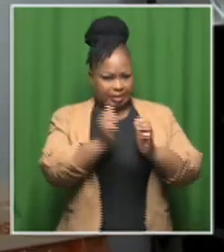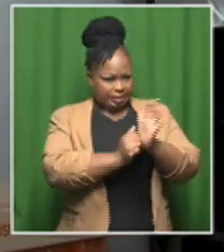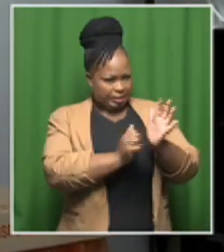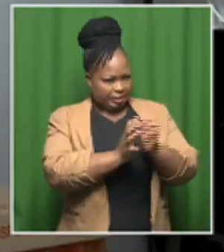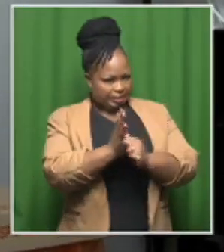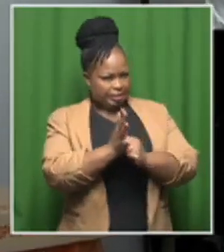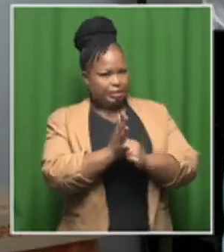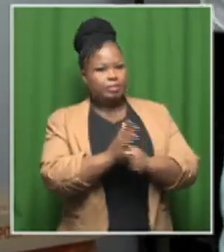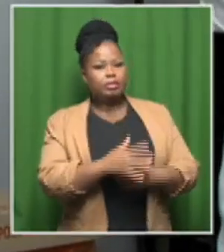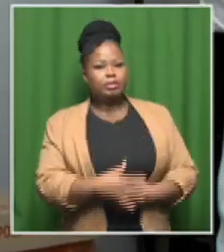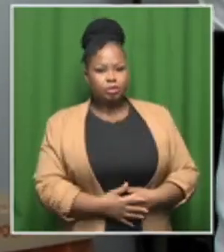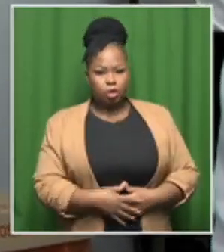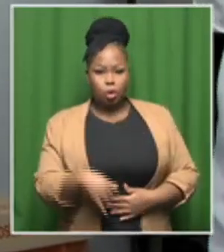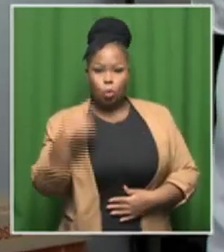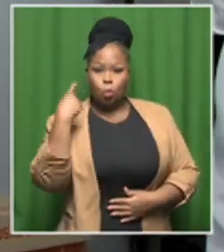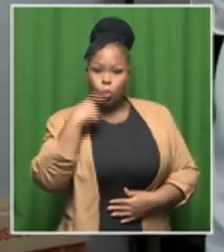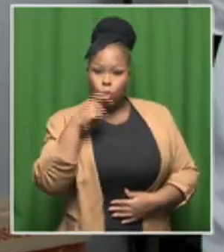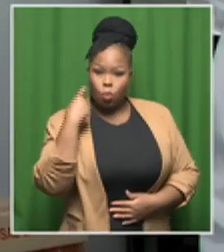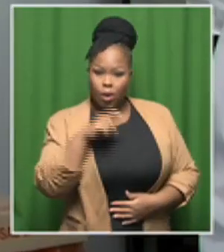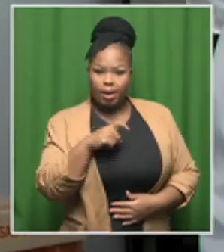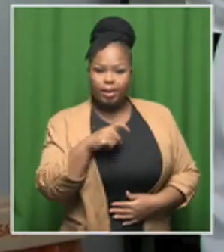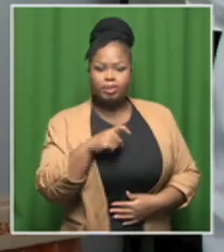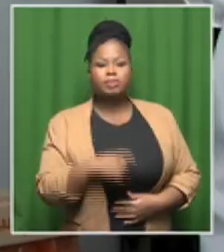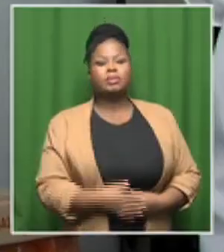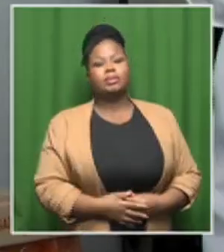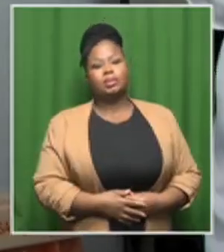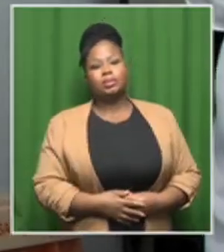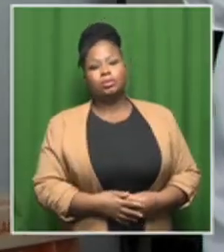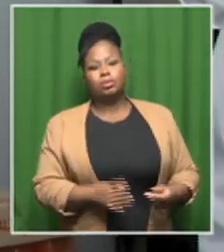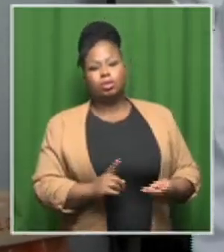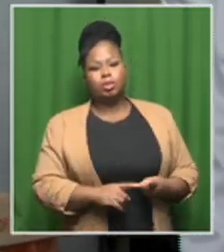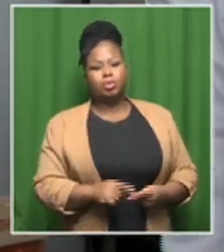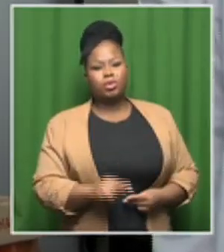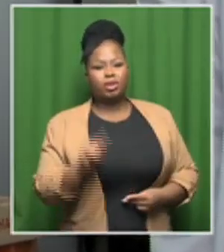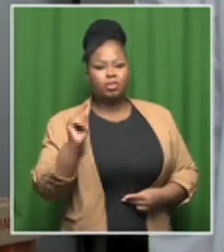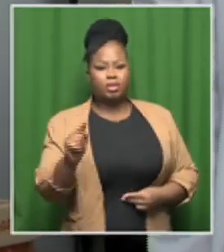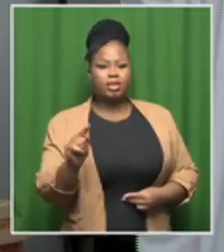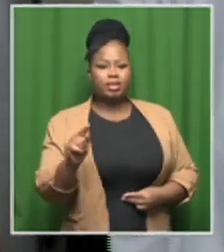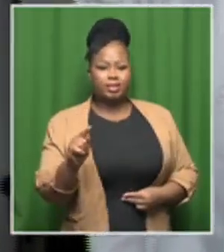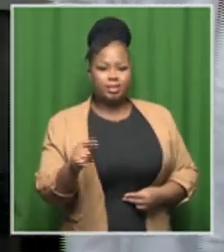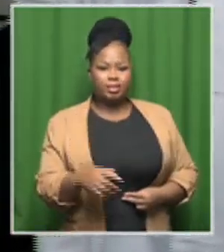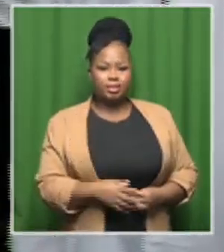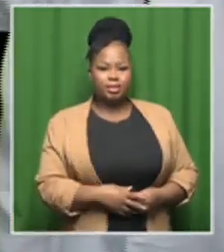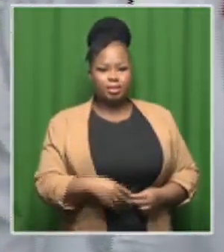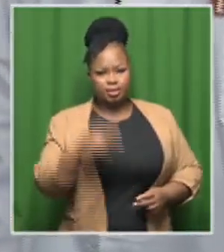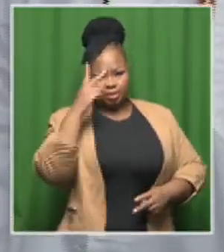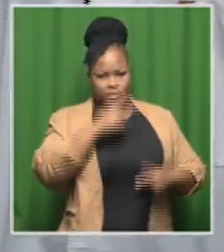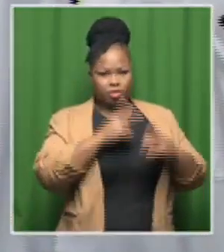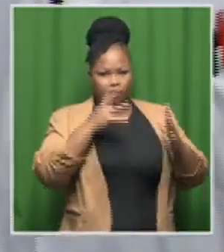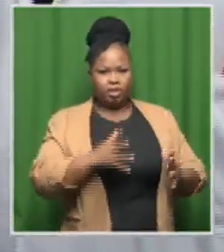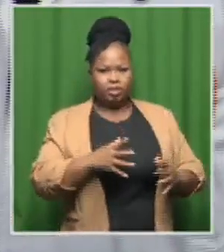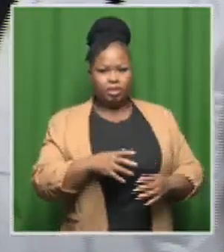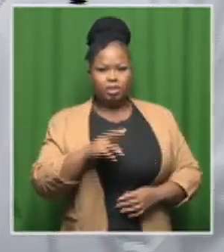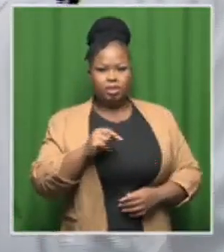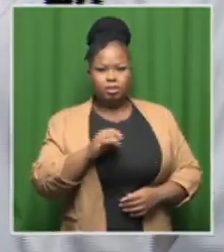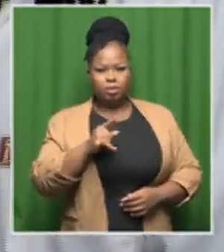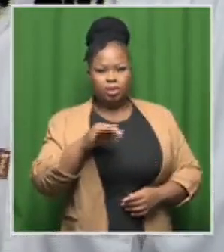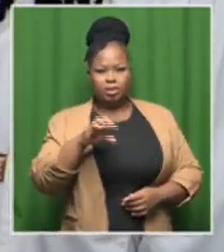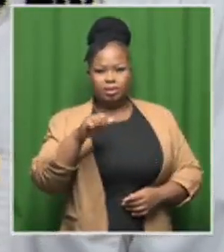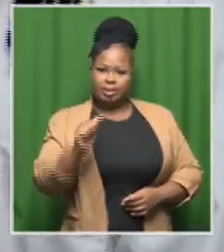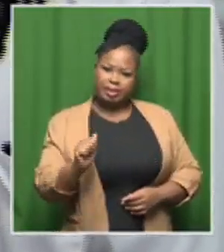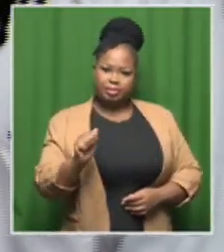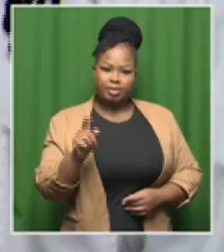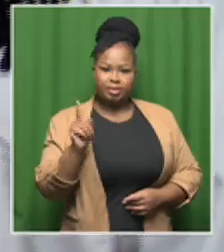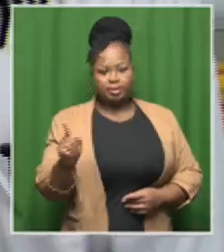told to wear the white lab coat. And I'm joined now by Professor Ntwasa, who's here, Monde